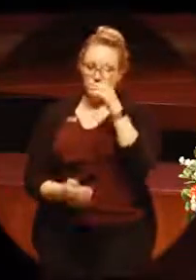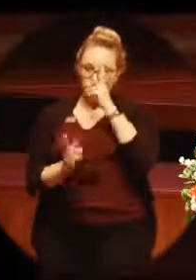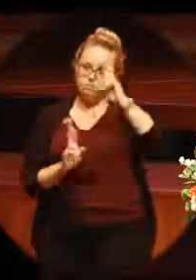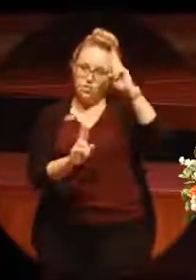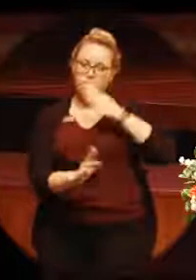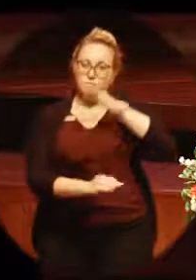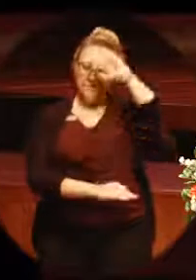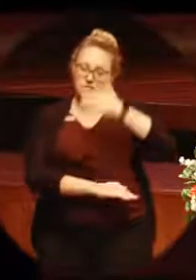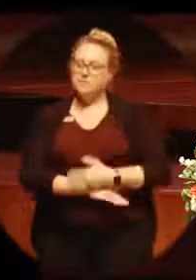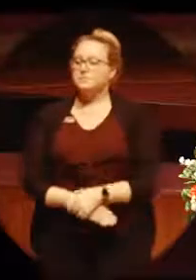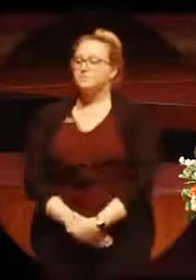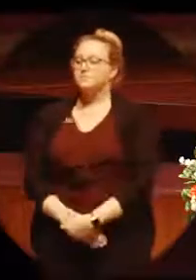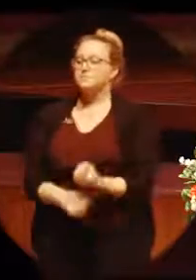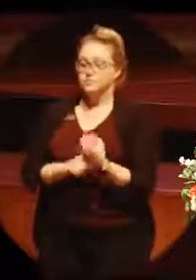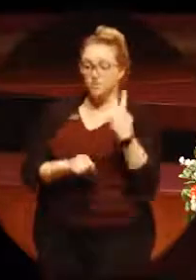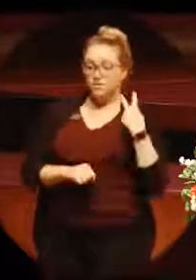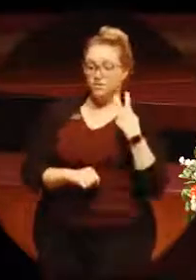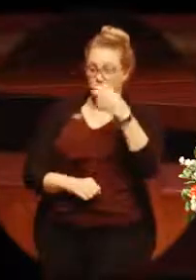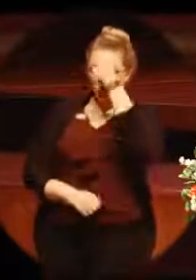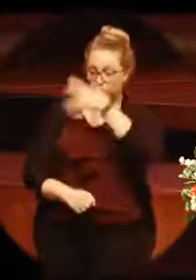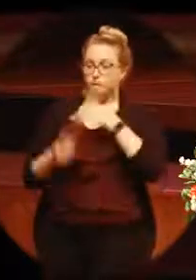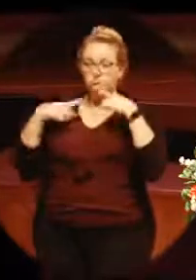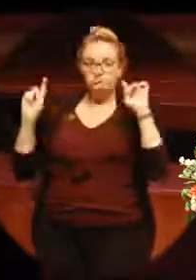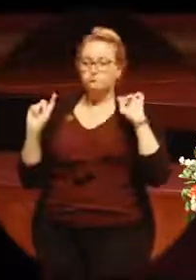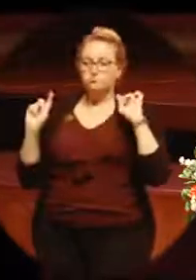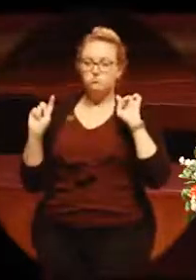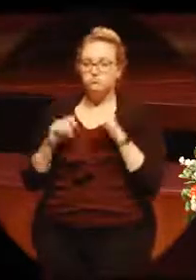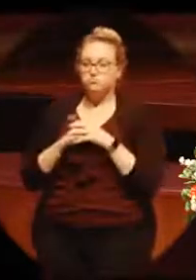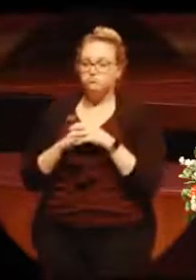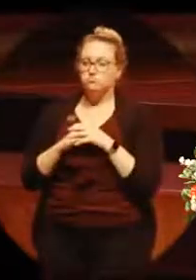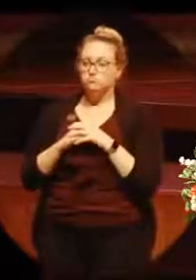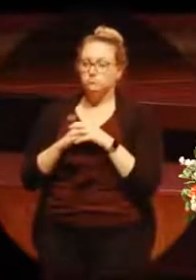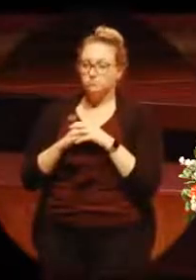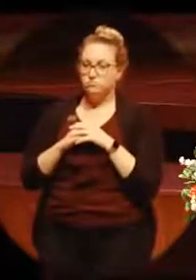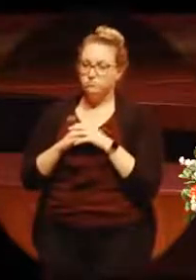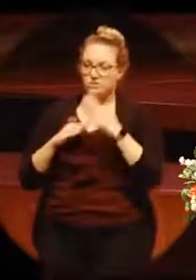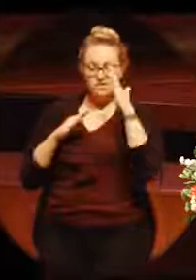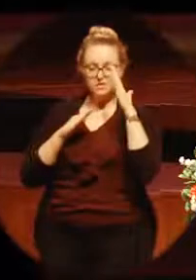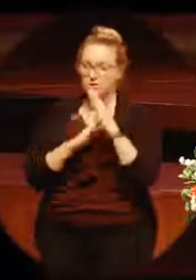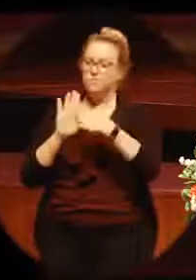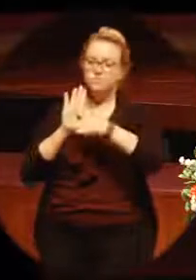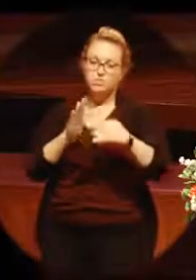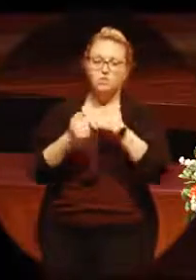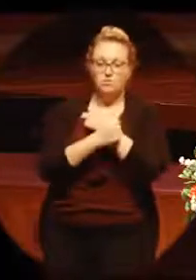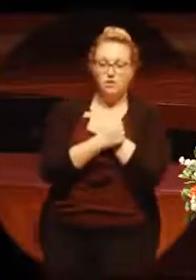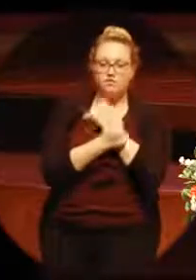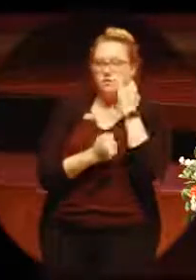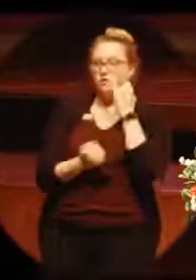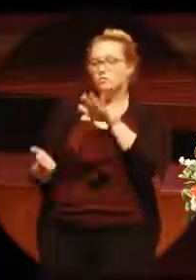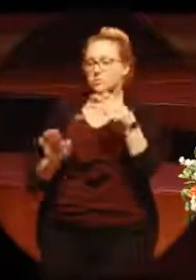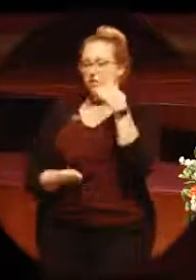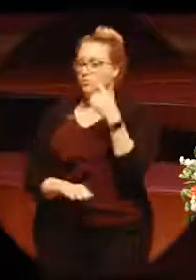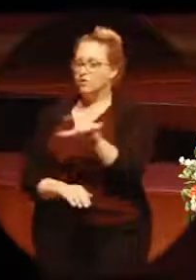2,000 years ago, there was a man who said, greater love has no one than he lay down his life for another.